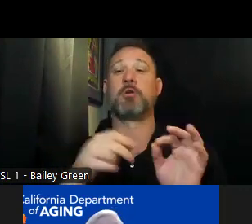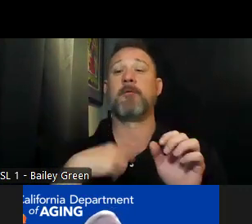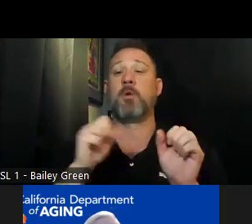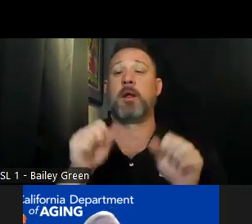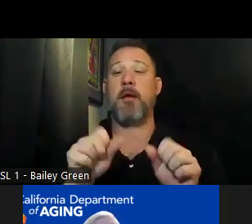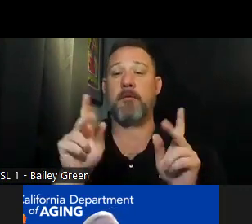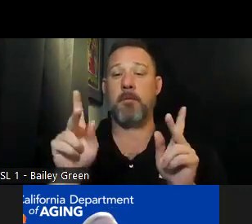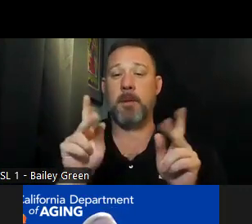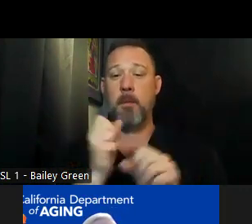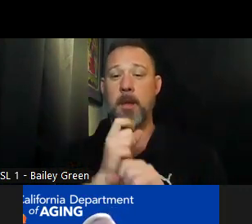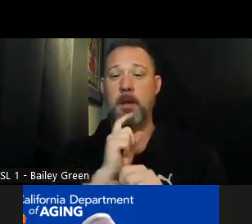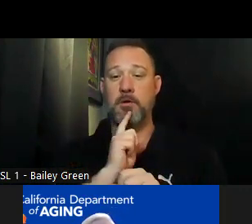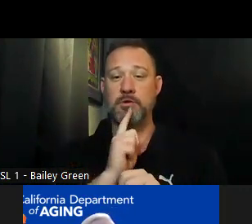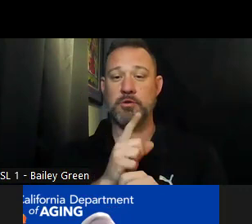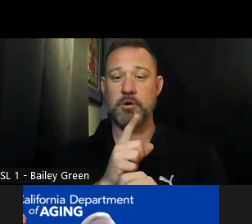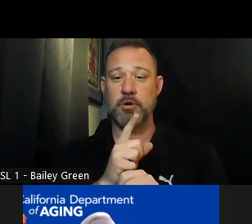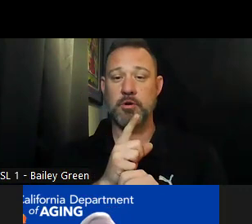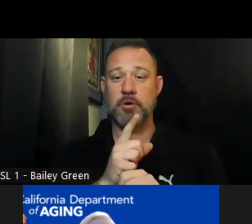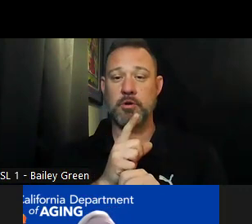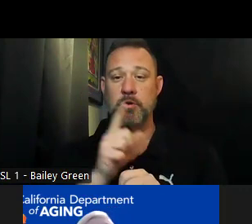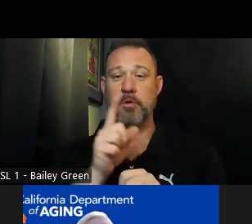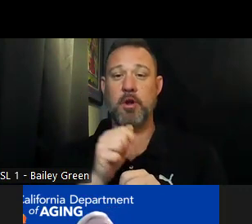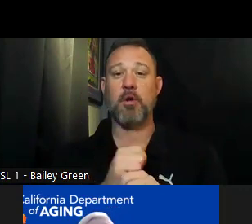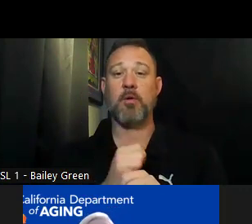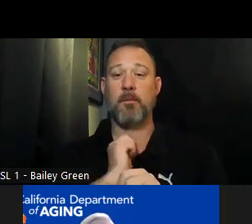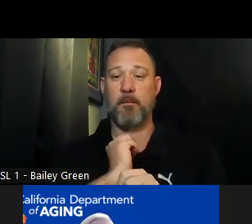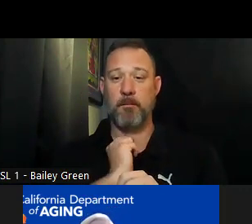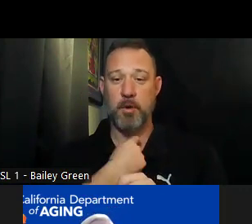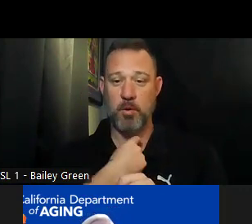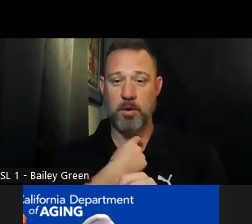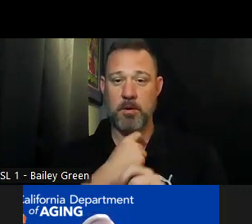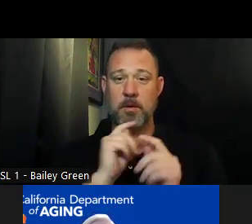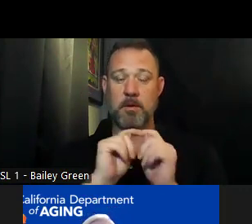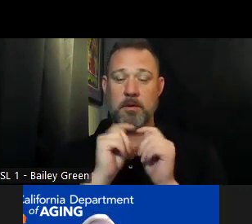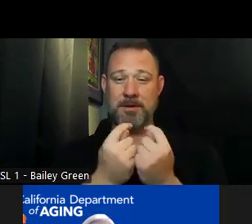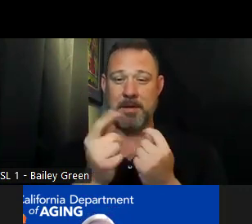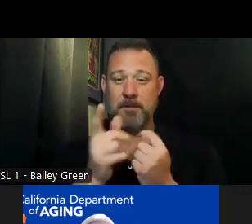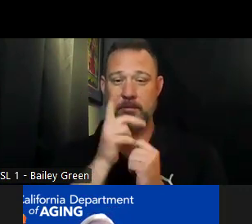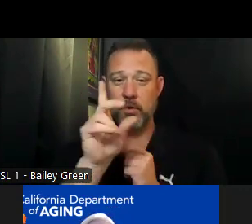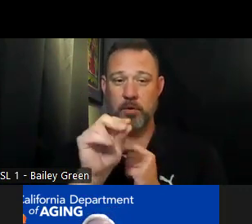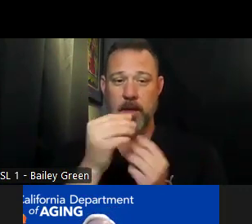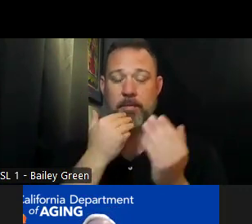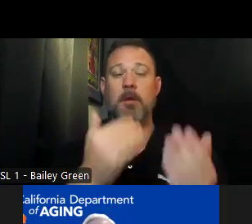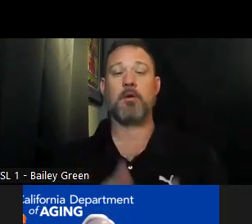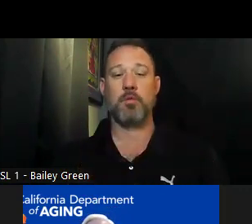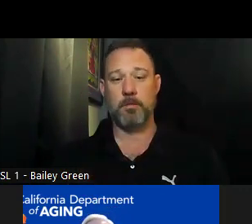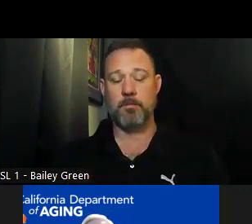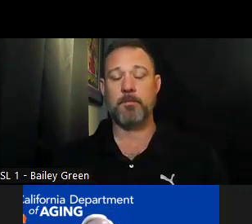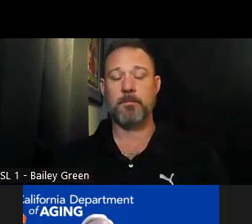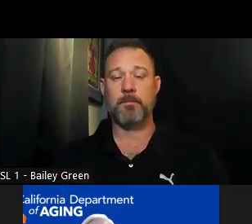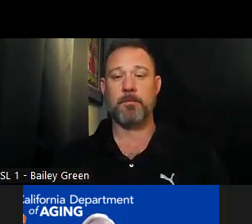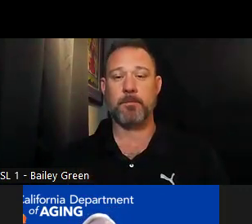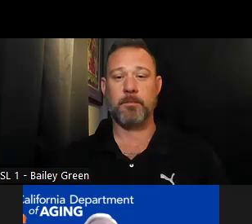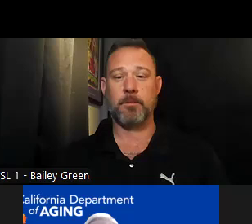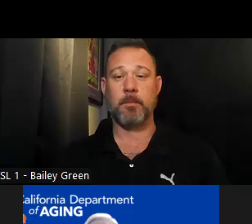folks make sure that their line is muted, and if team, you could go through and do that, that'd be great. Thank you.